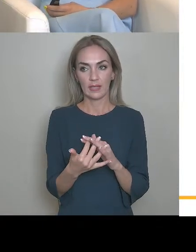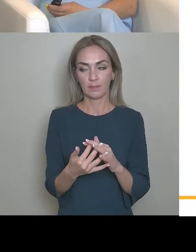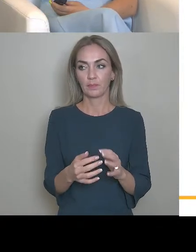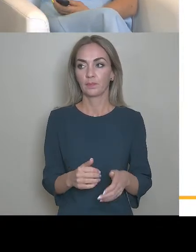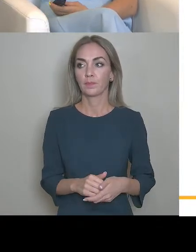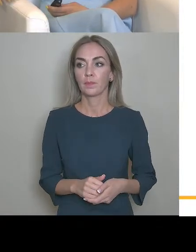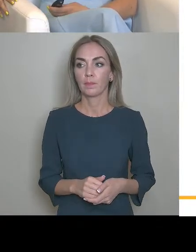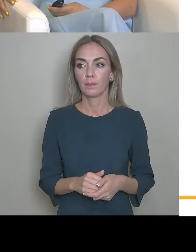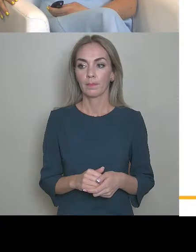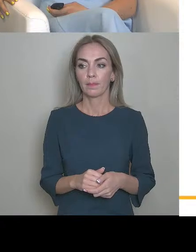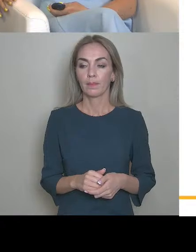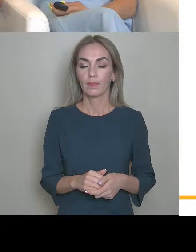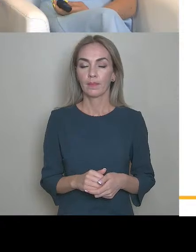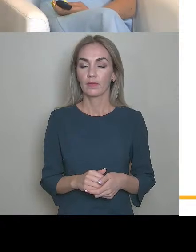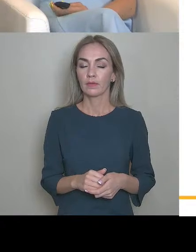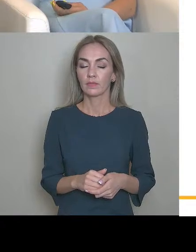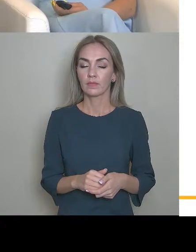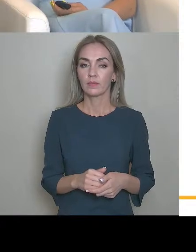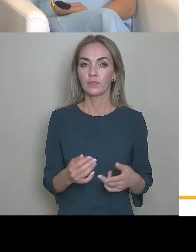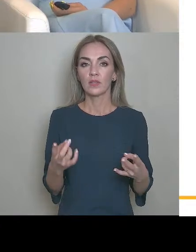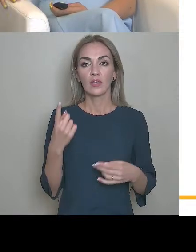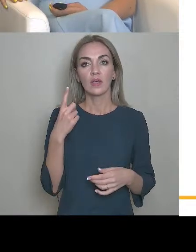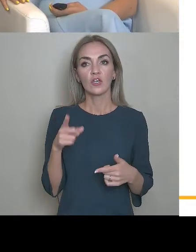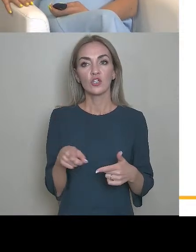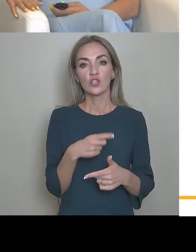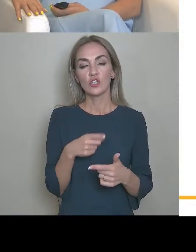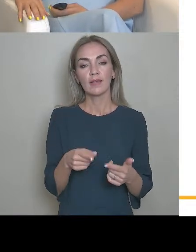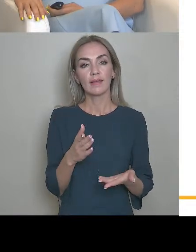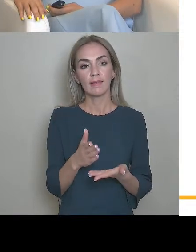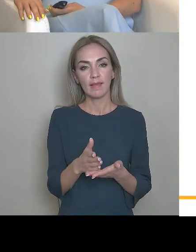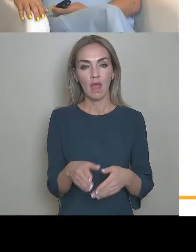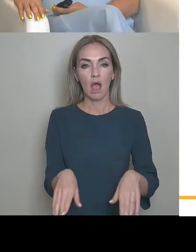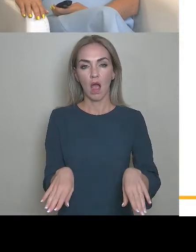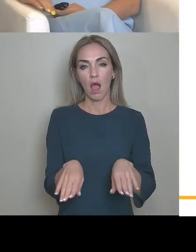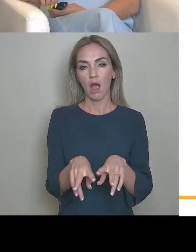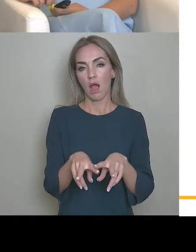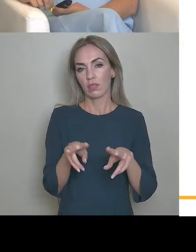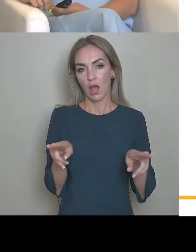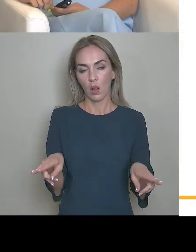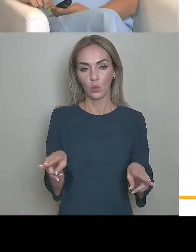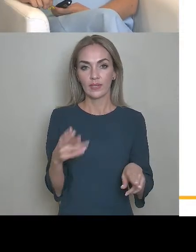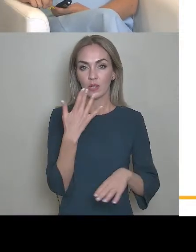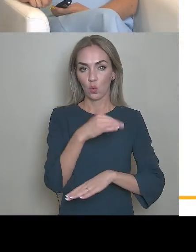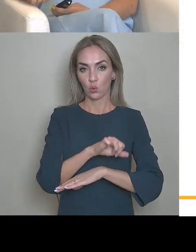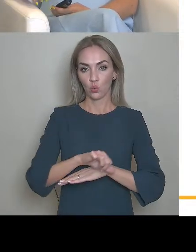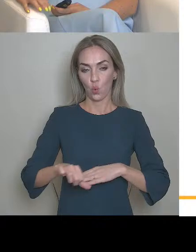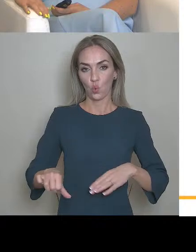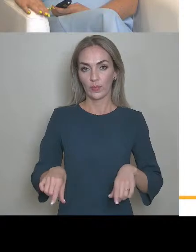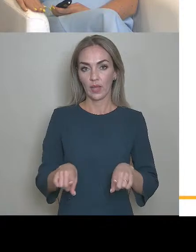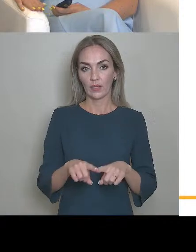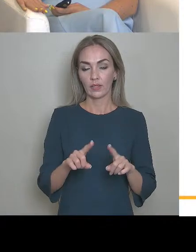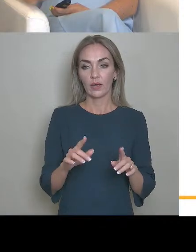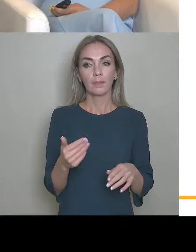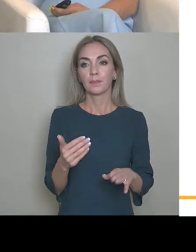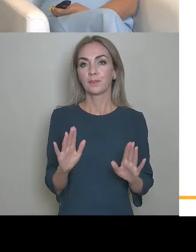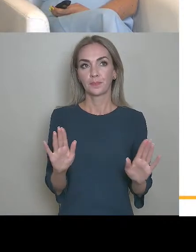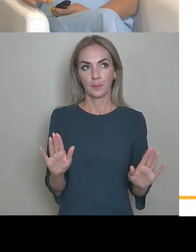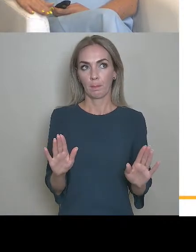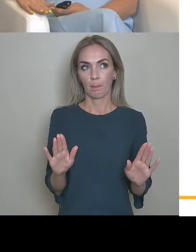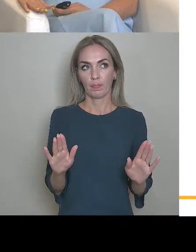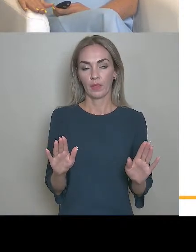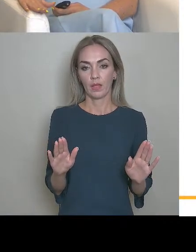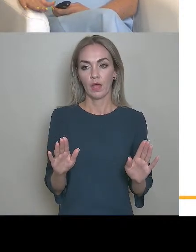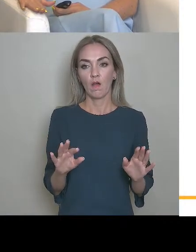a larger village that cross this boundary. Do you have any experience in other countries of similar types of